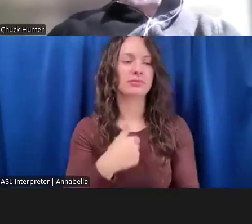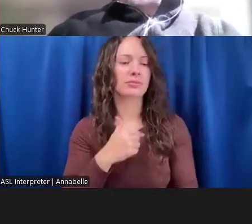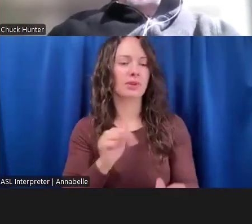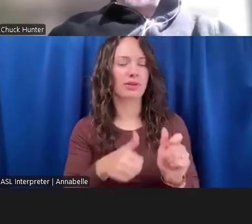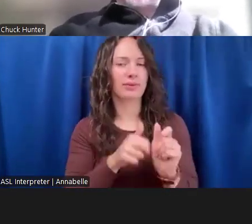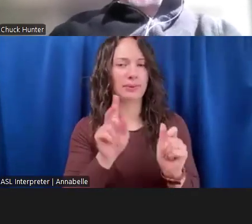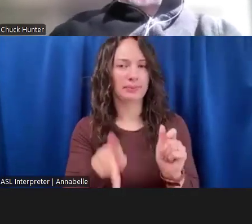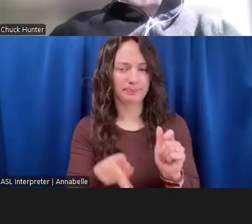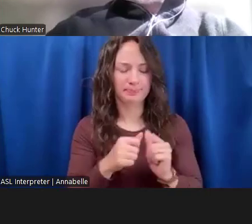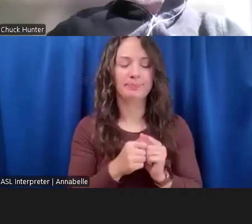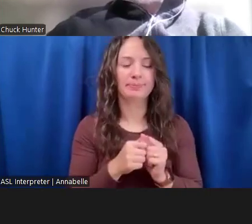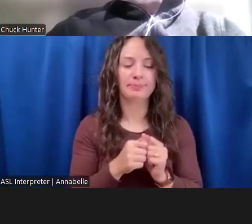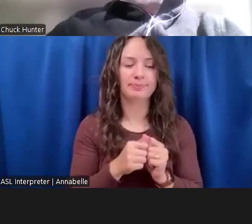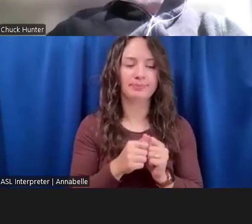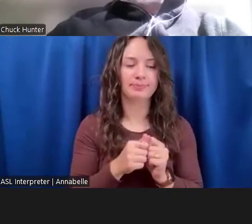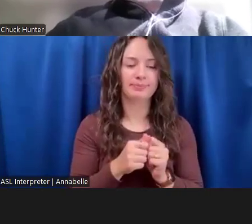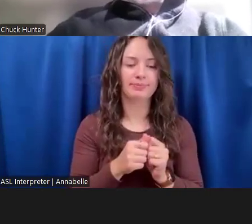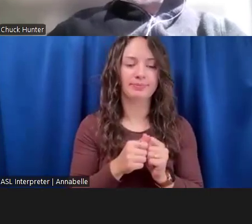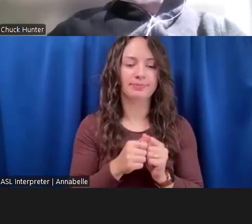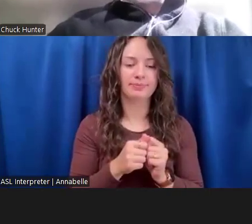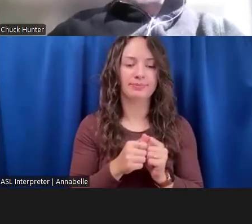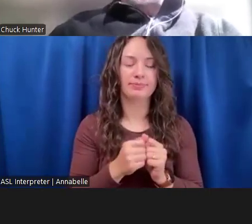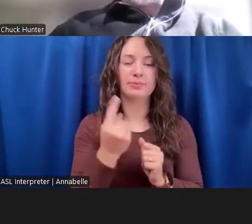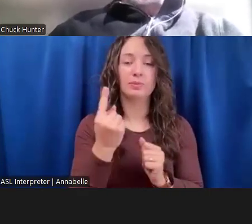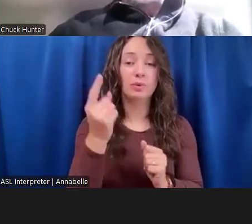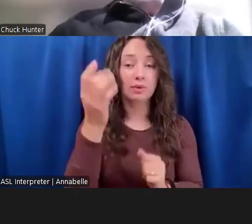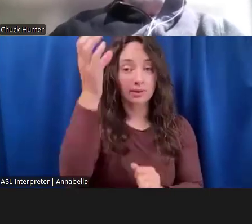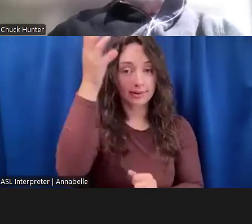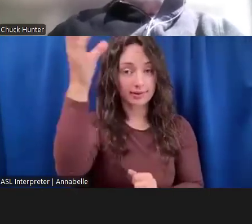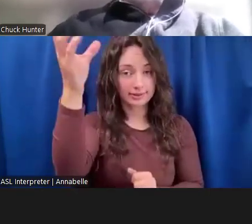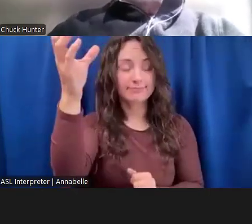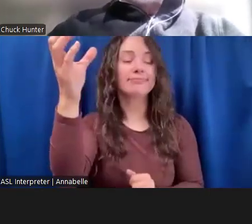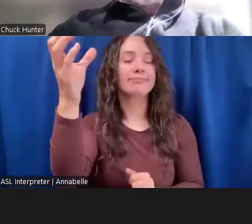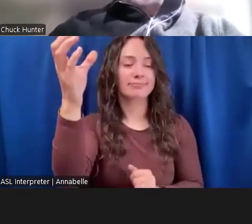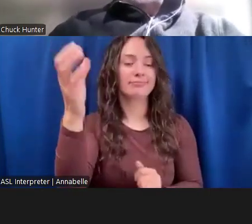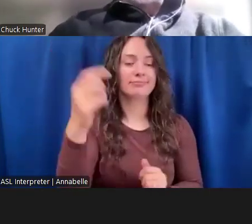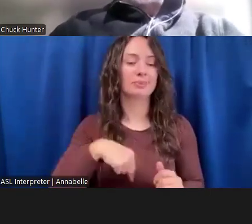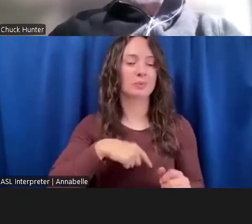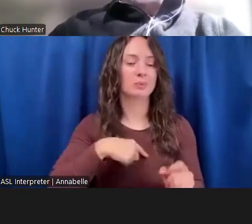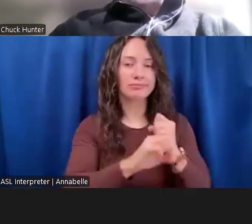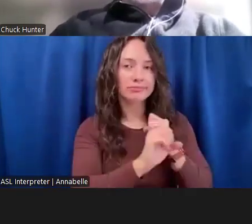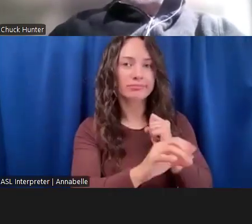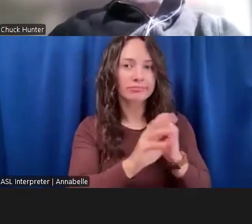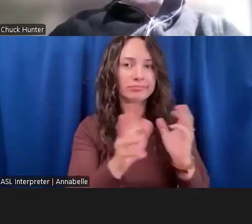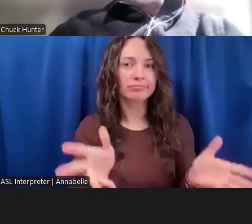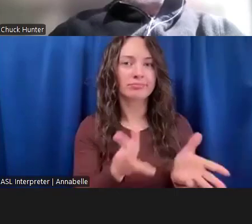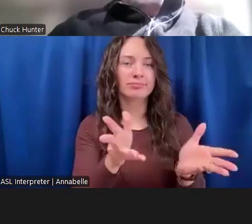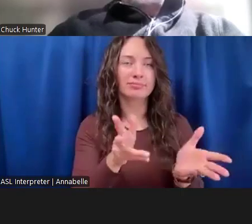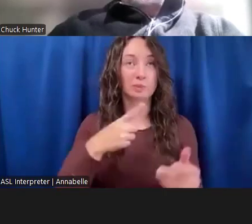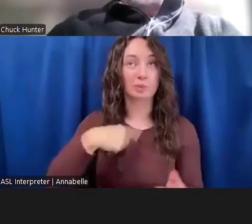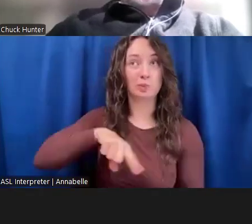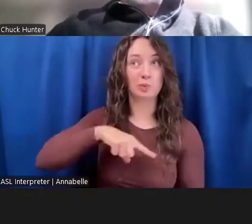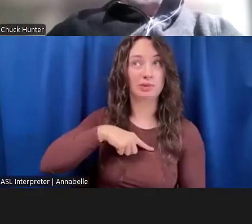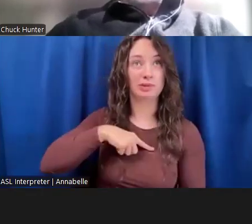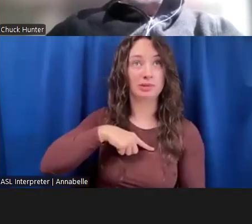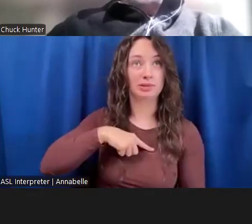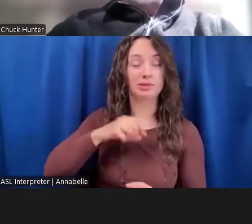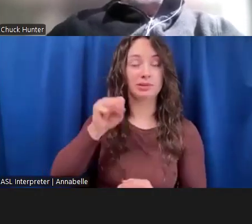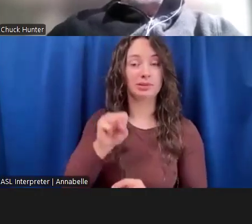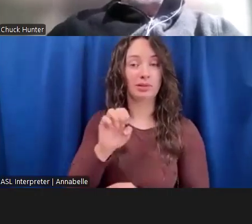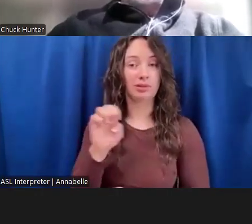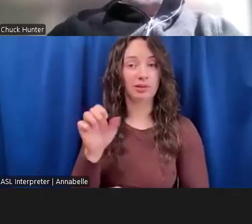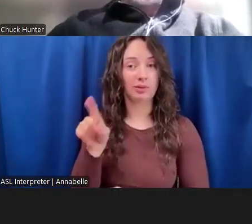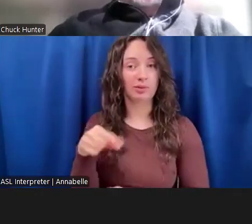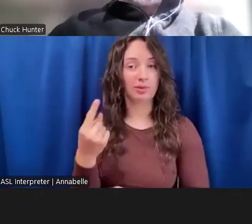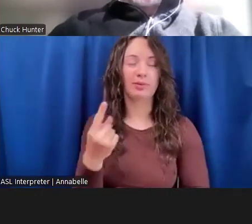So one of the concepts we've been promoting, not just we, Southeast, but generally across